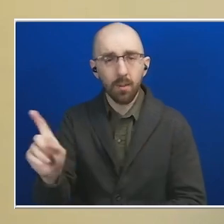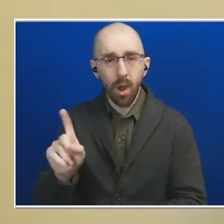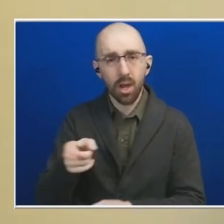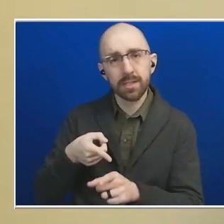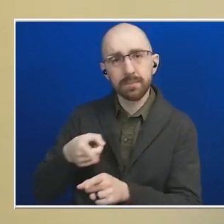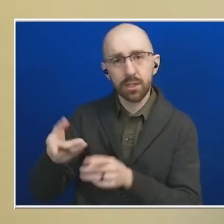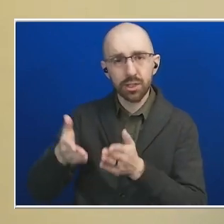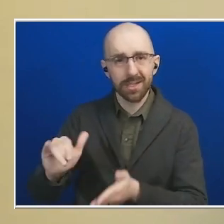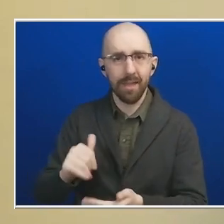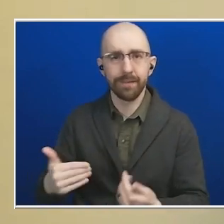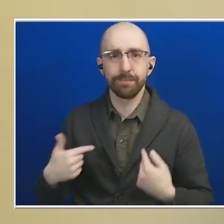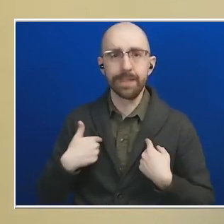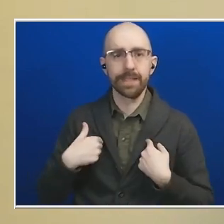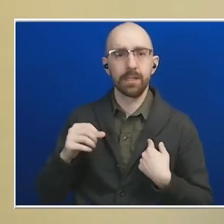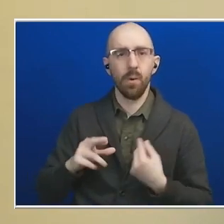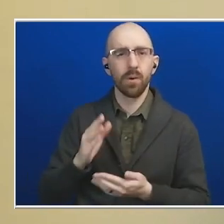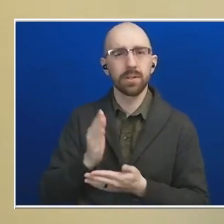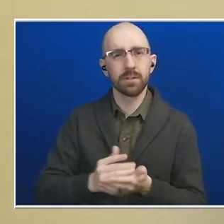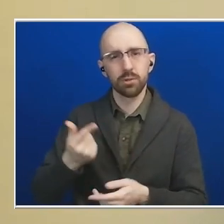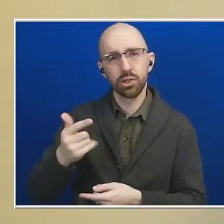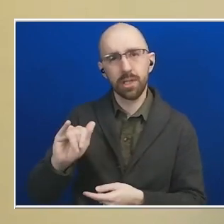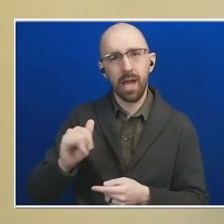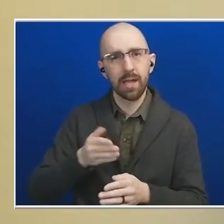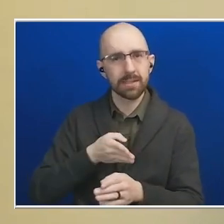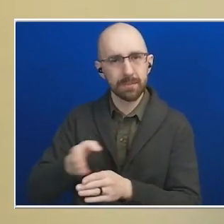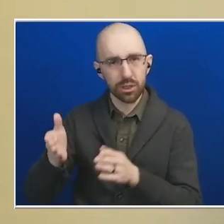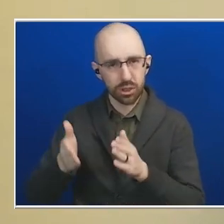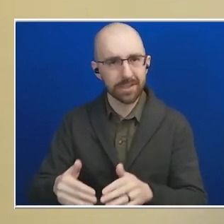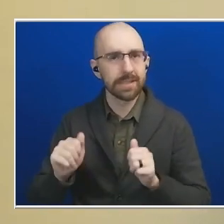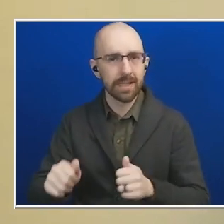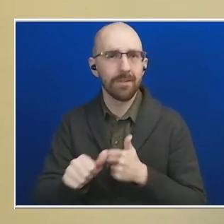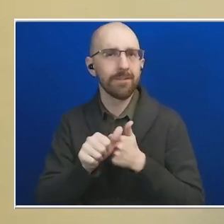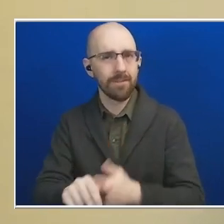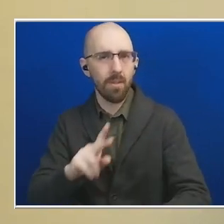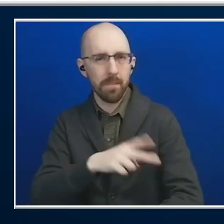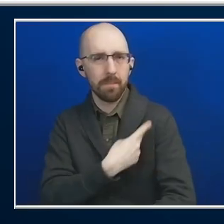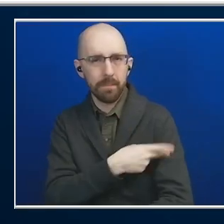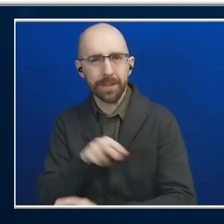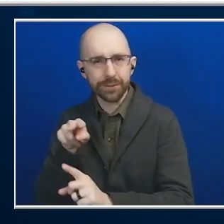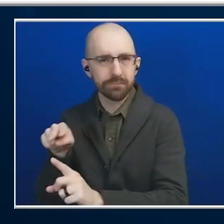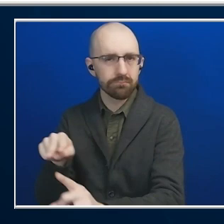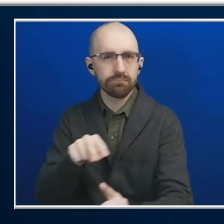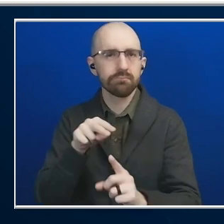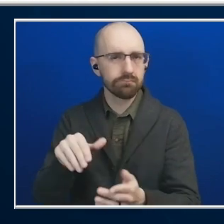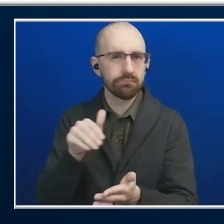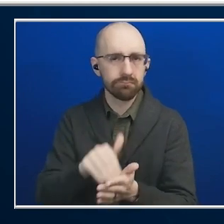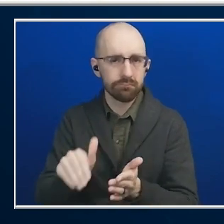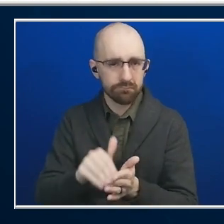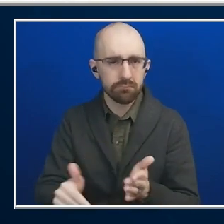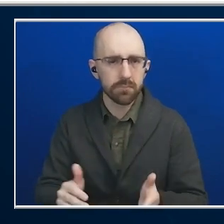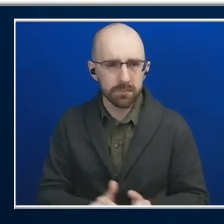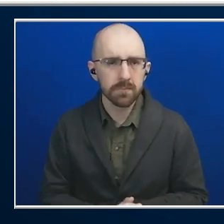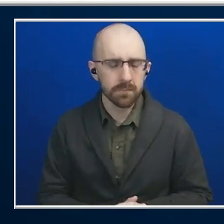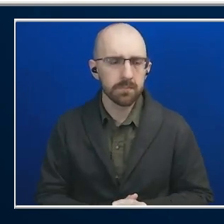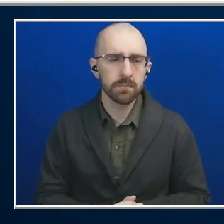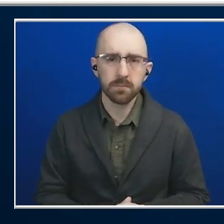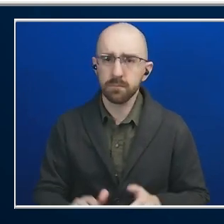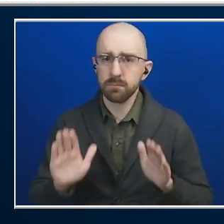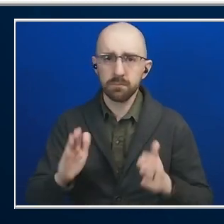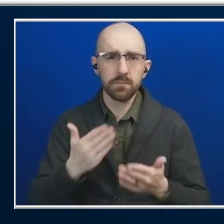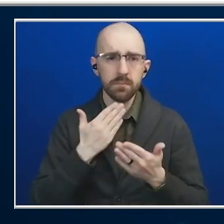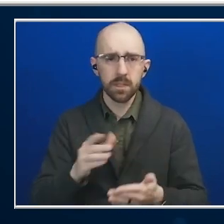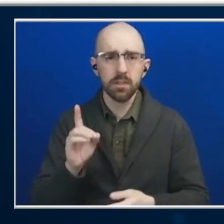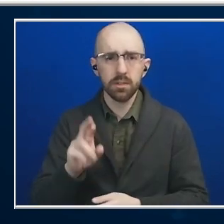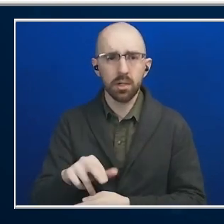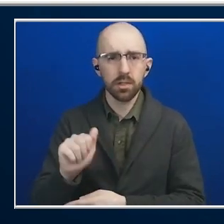me or some of our GI specialists can follow these patients on a regular basis. That's great. Thank you, Dr. Al-Rajabi.